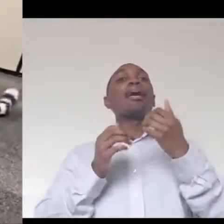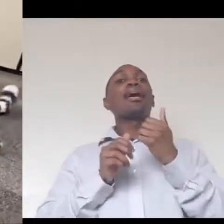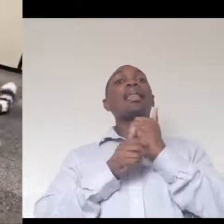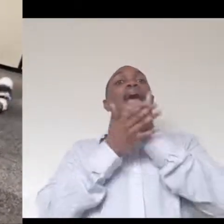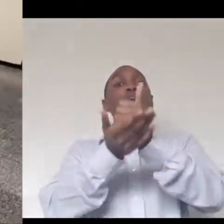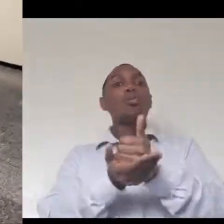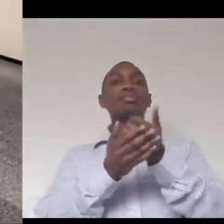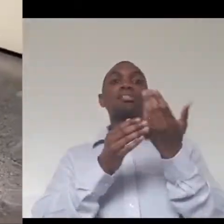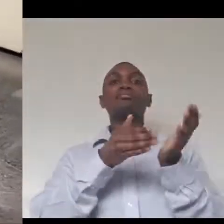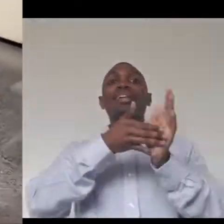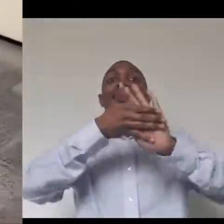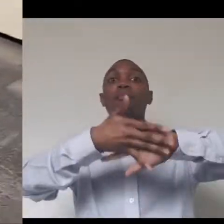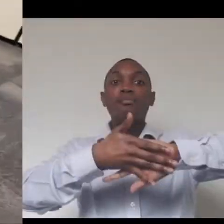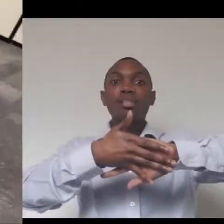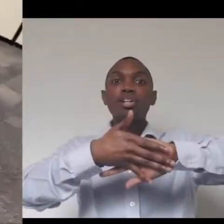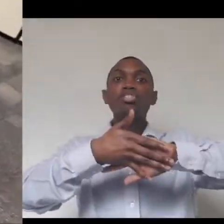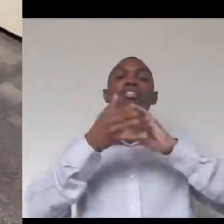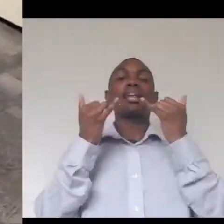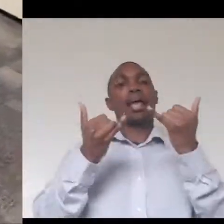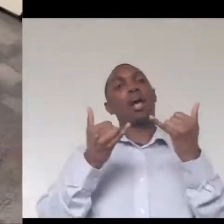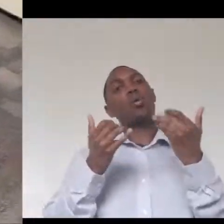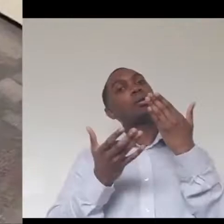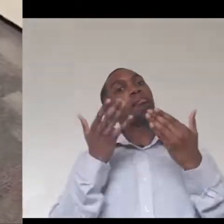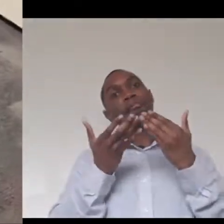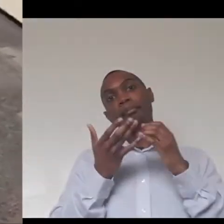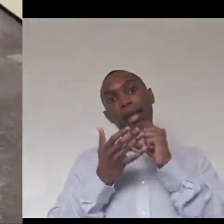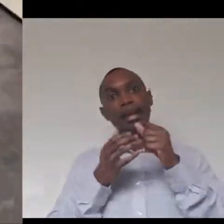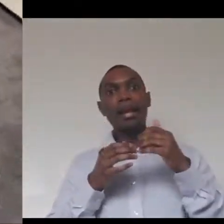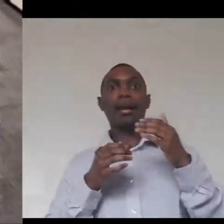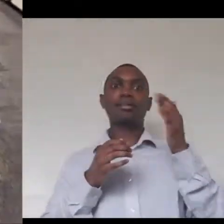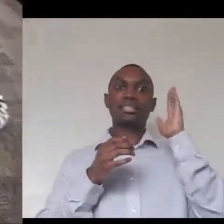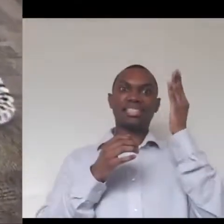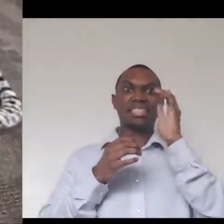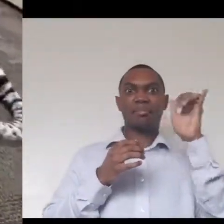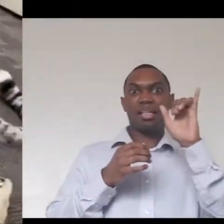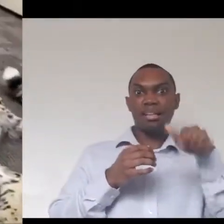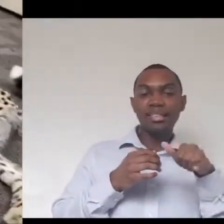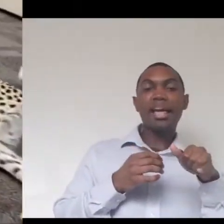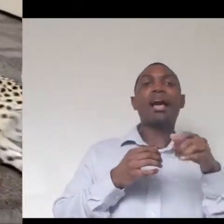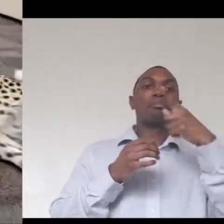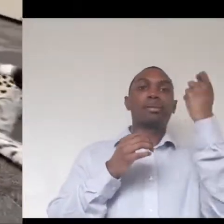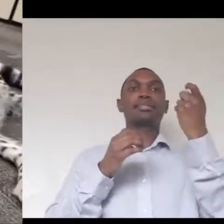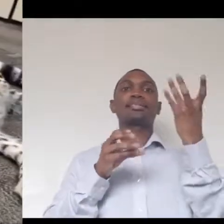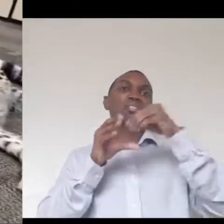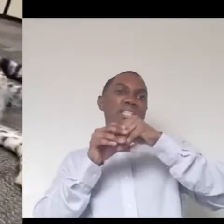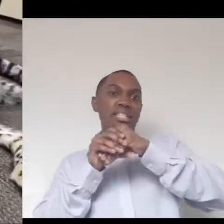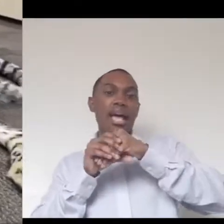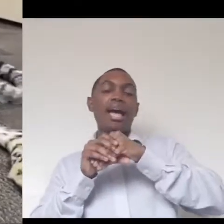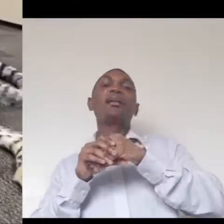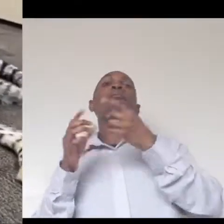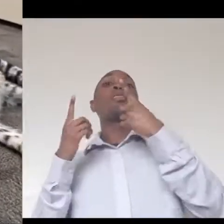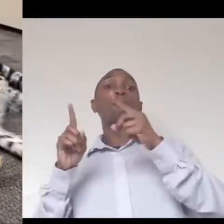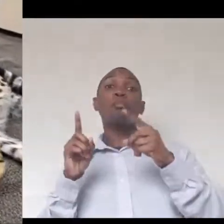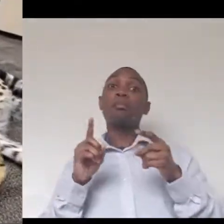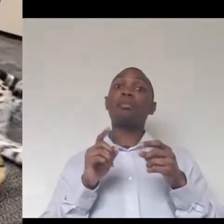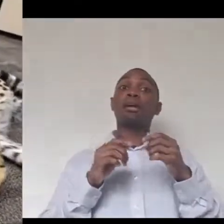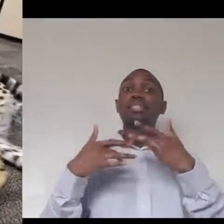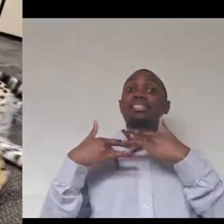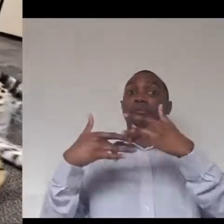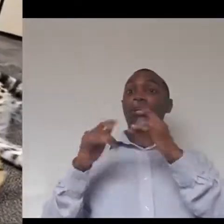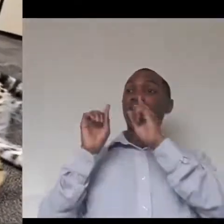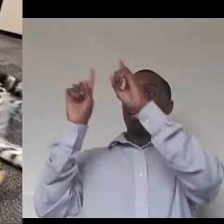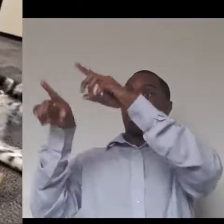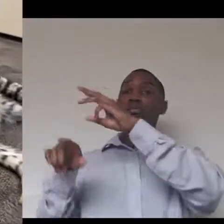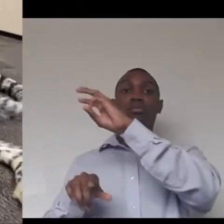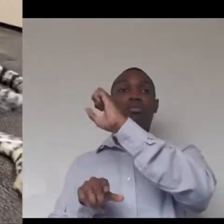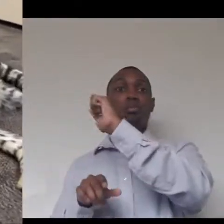in this environment where we are indoors because it's a little chilly outside for us, but on the African savanna, those spots help to break up